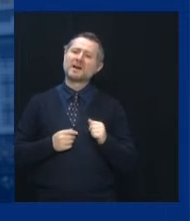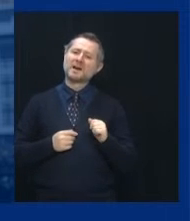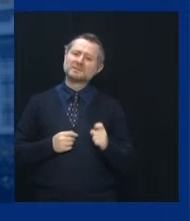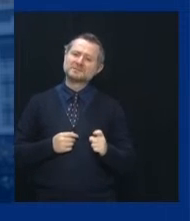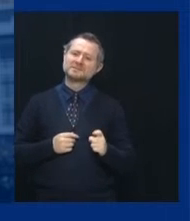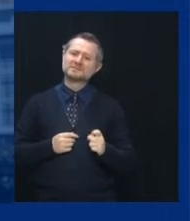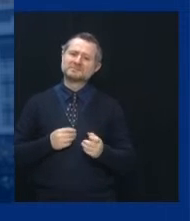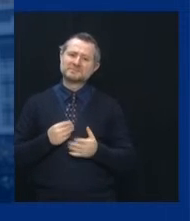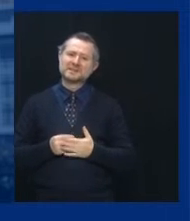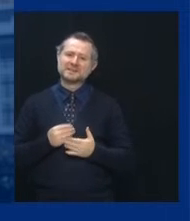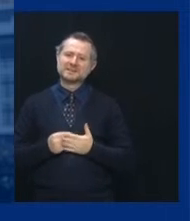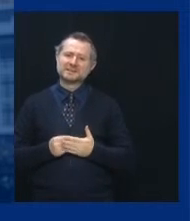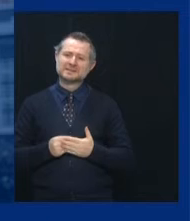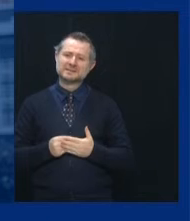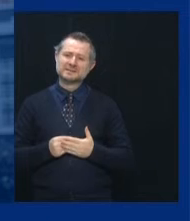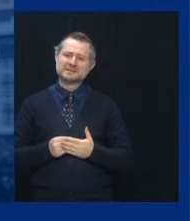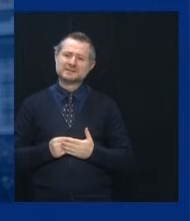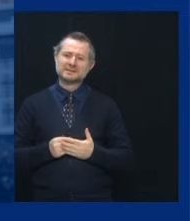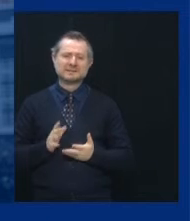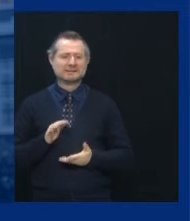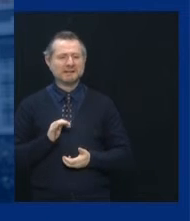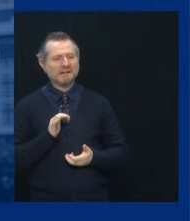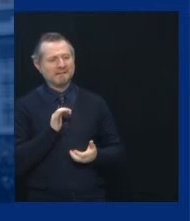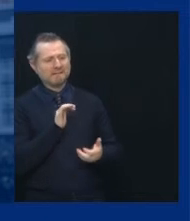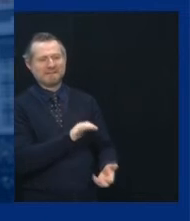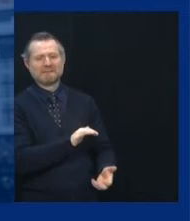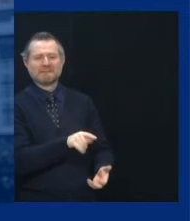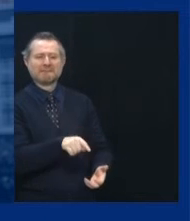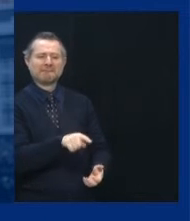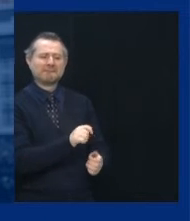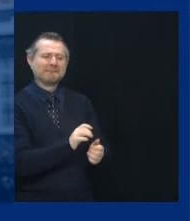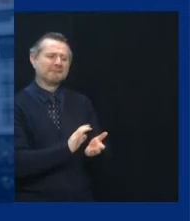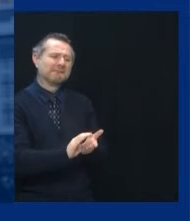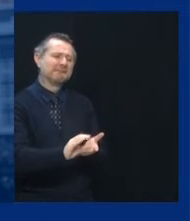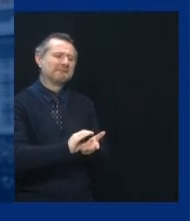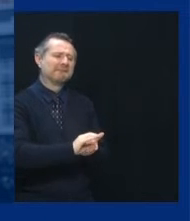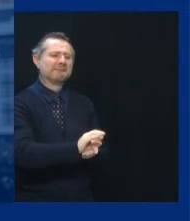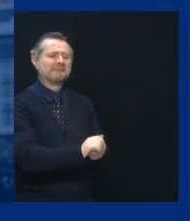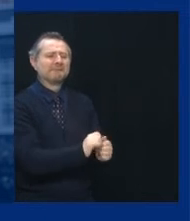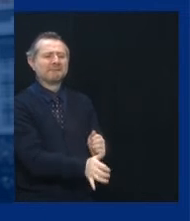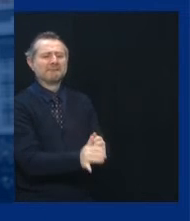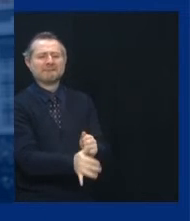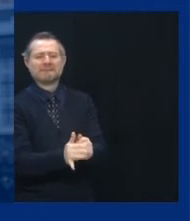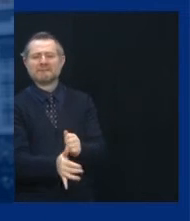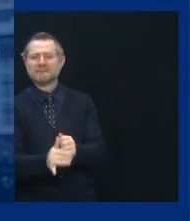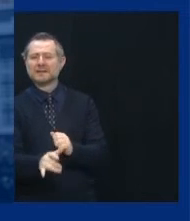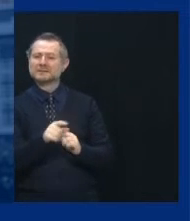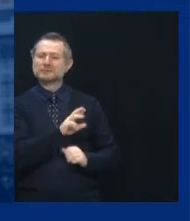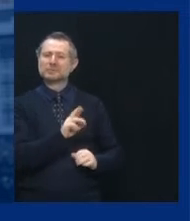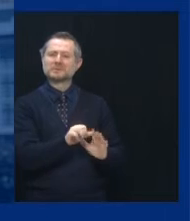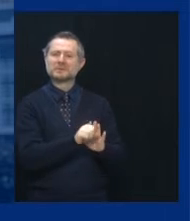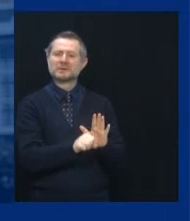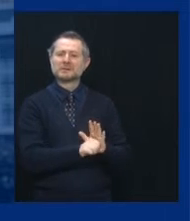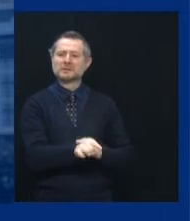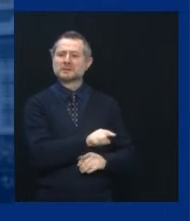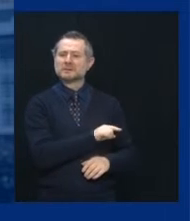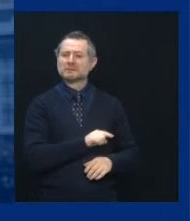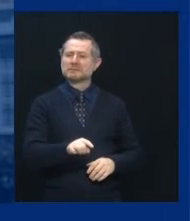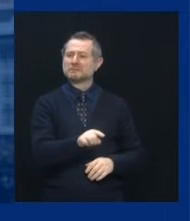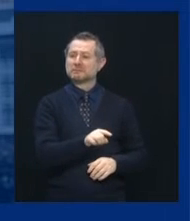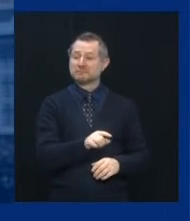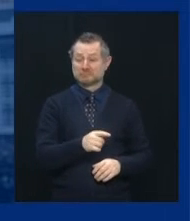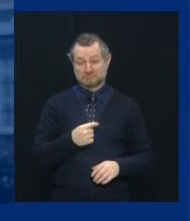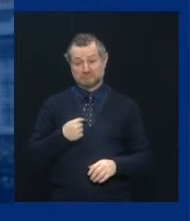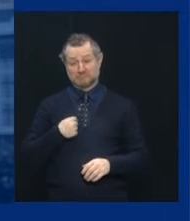and handed it to the Republican states. It then raised our